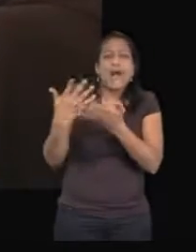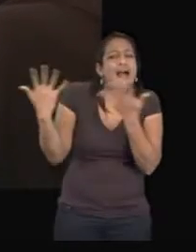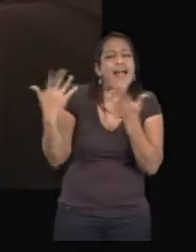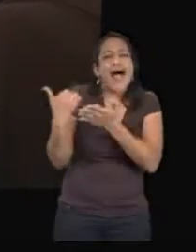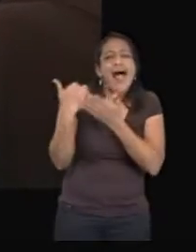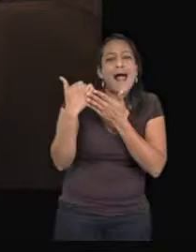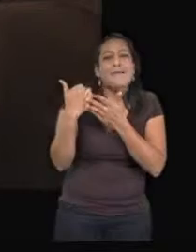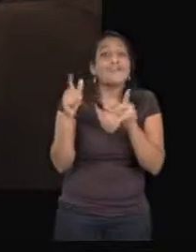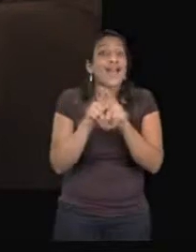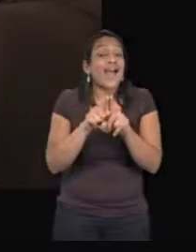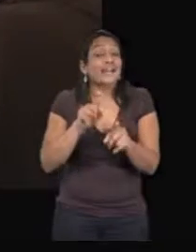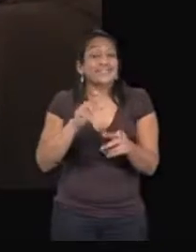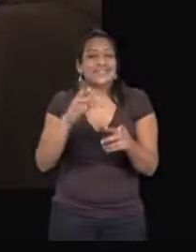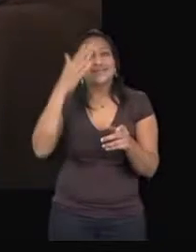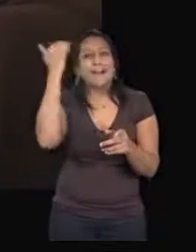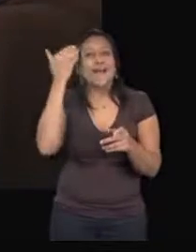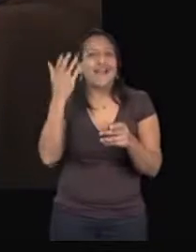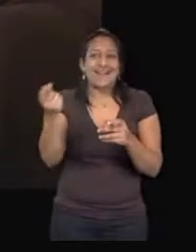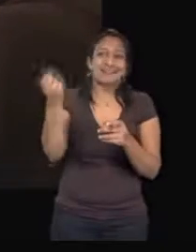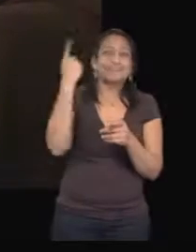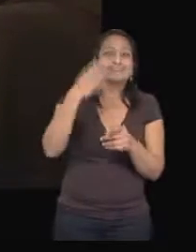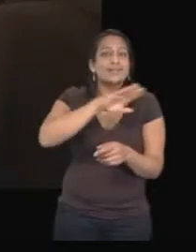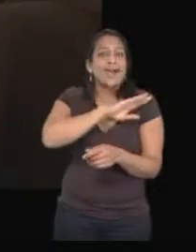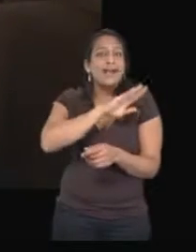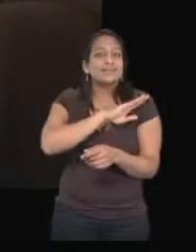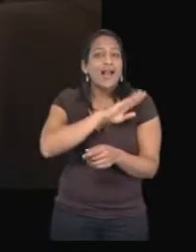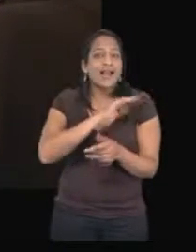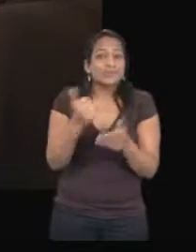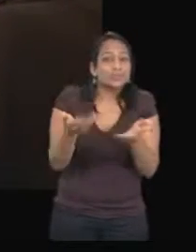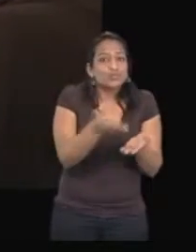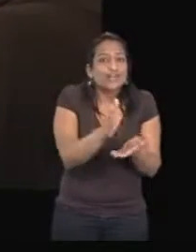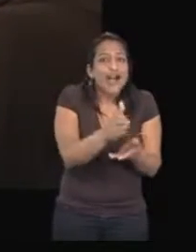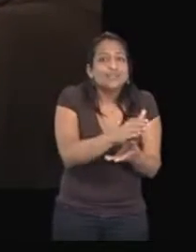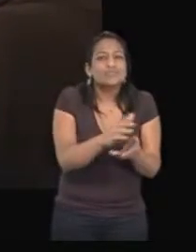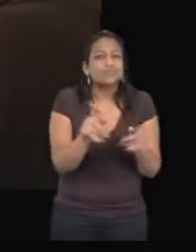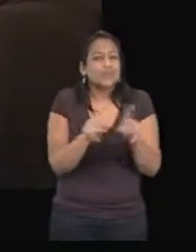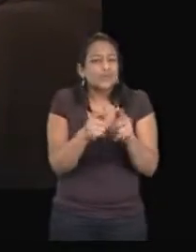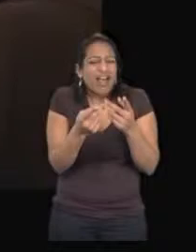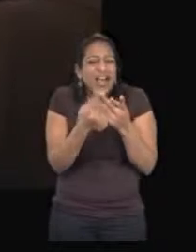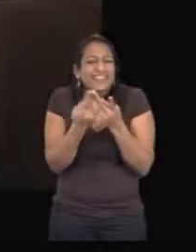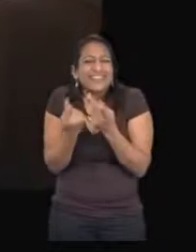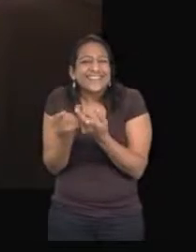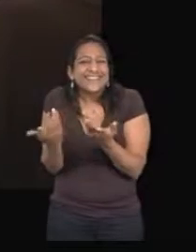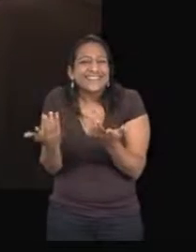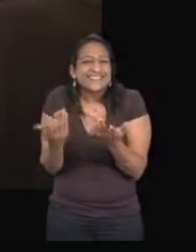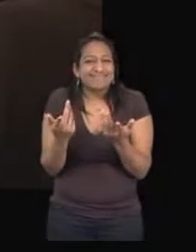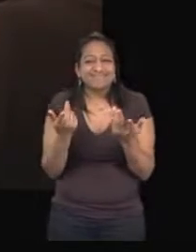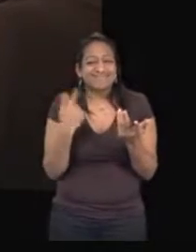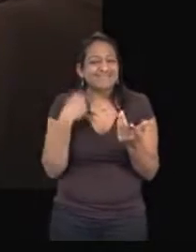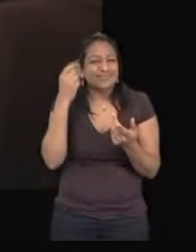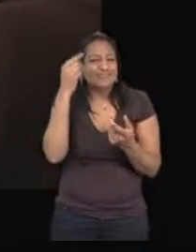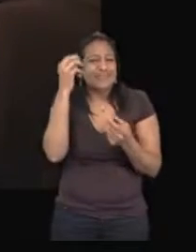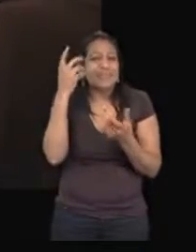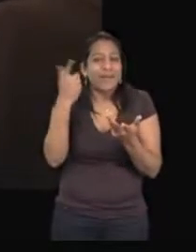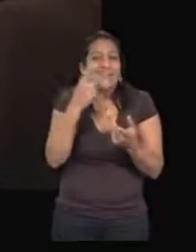and any help we need, like a gardener in the summer to do the garden, and all different